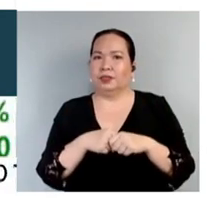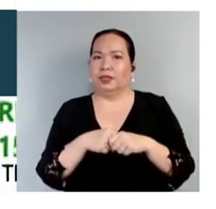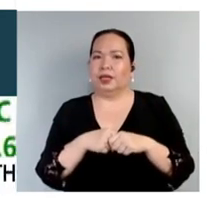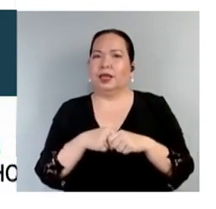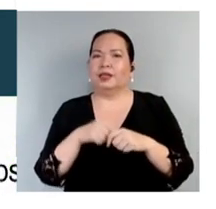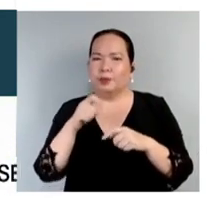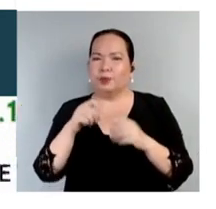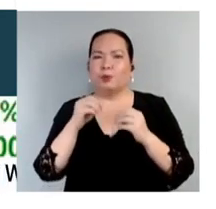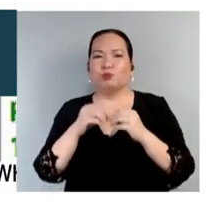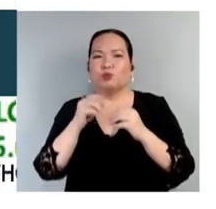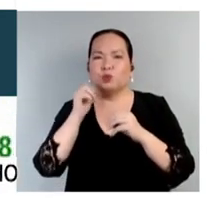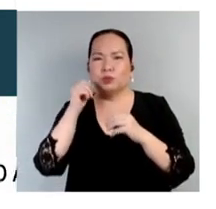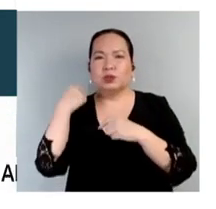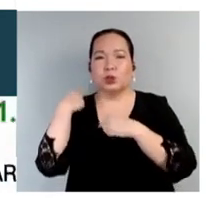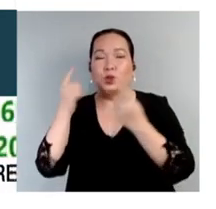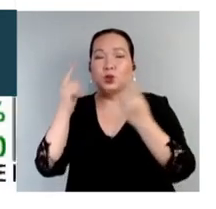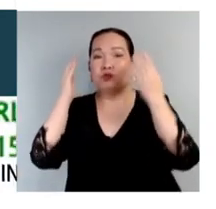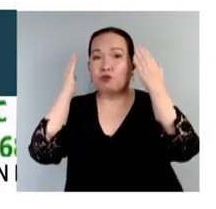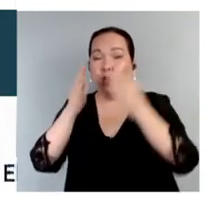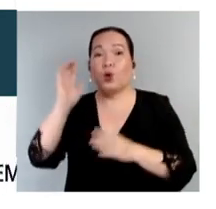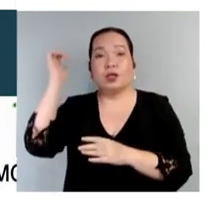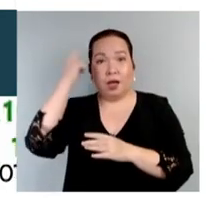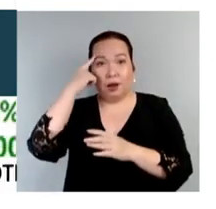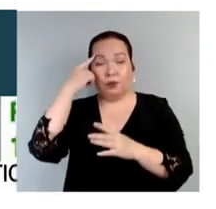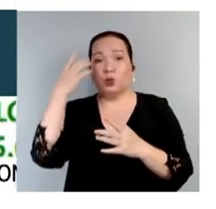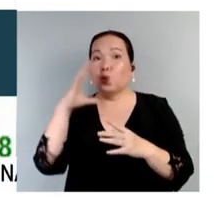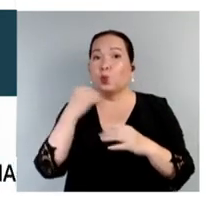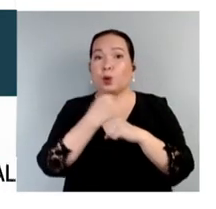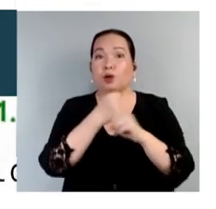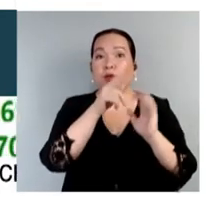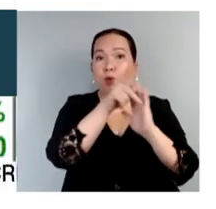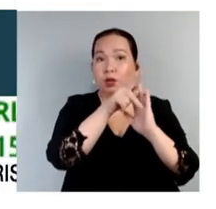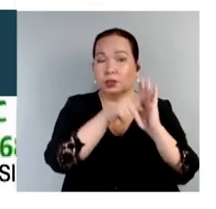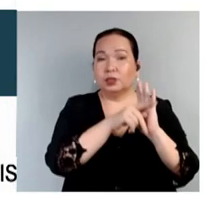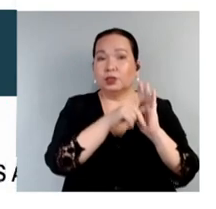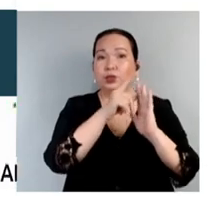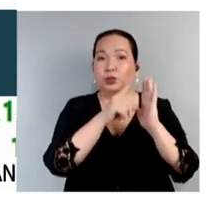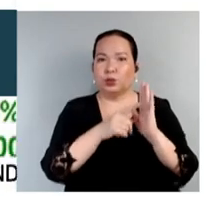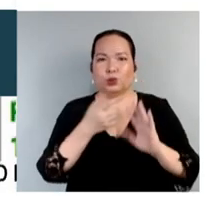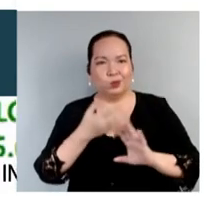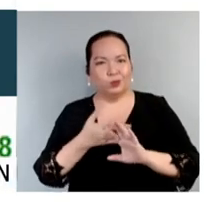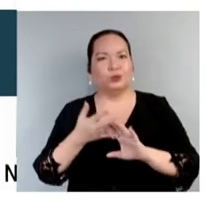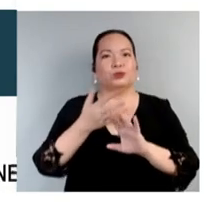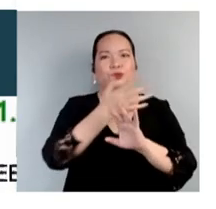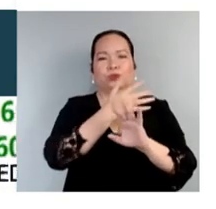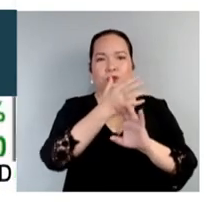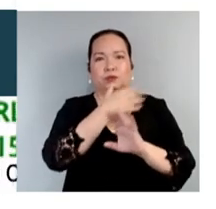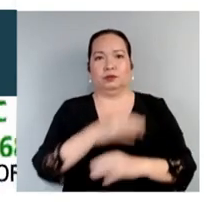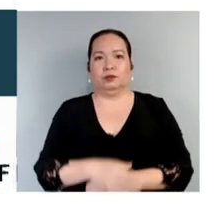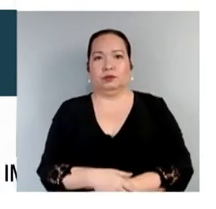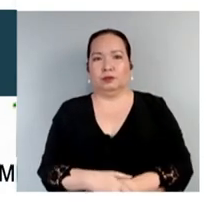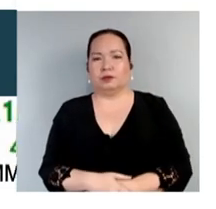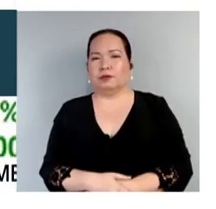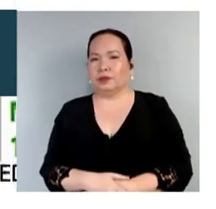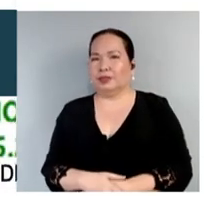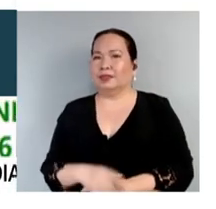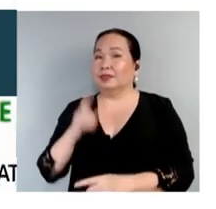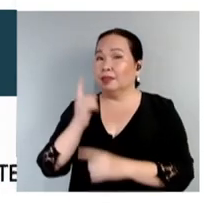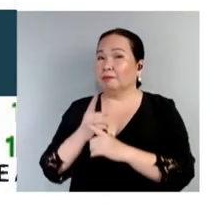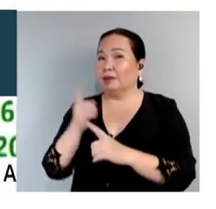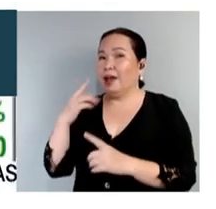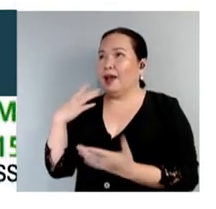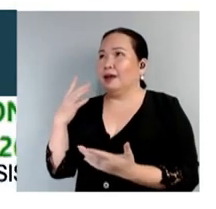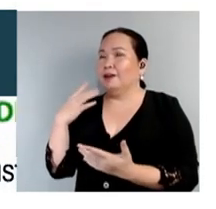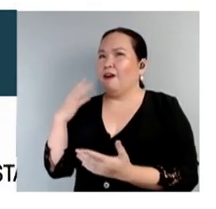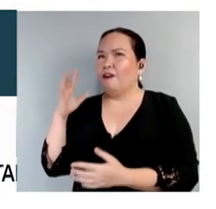focused by the government and the policymakers much early on. He is also known as the father of the